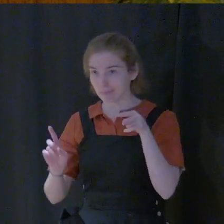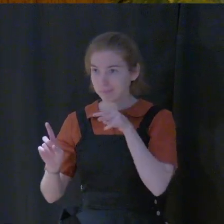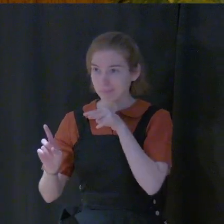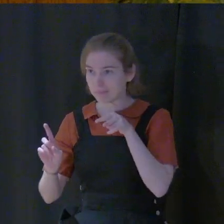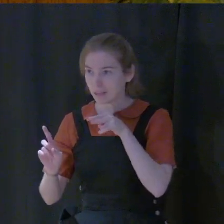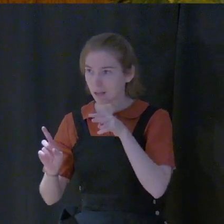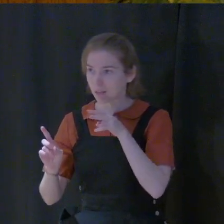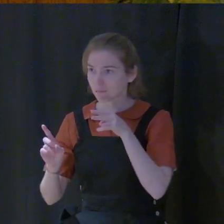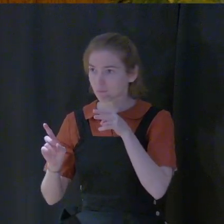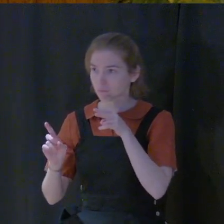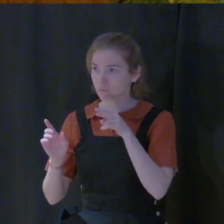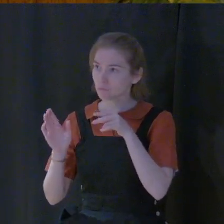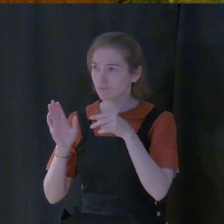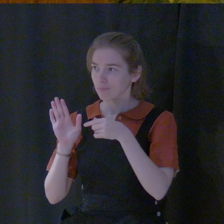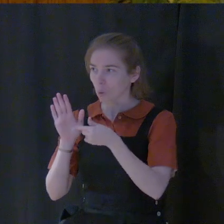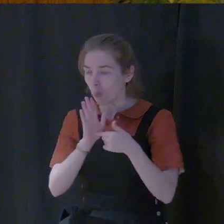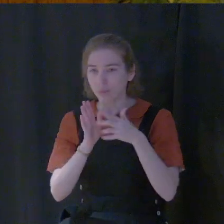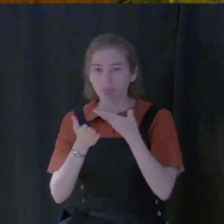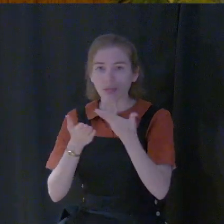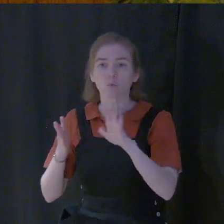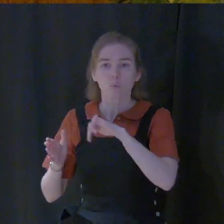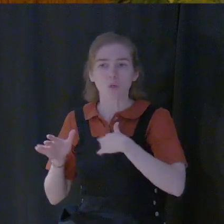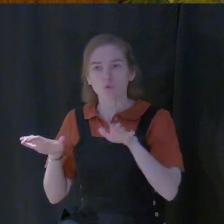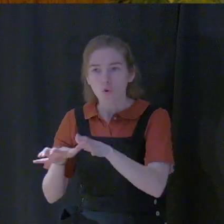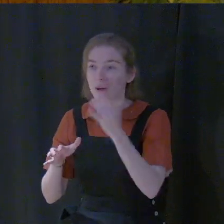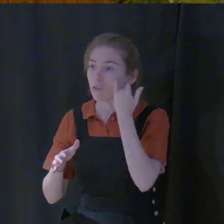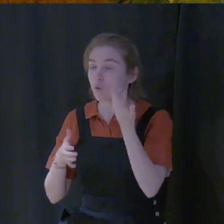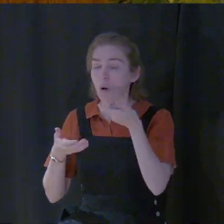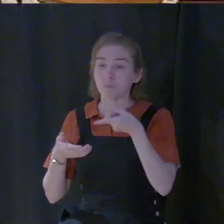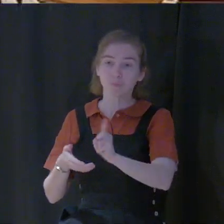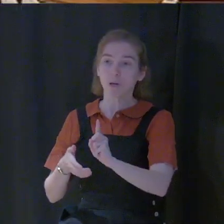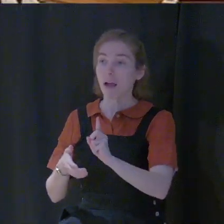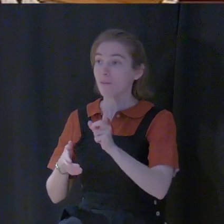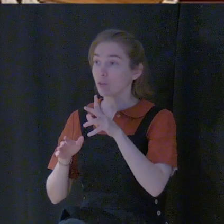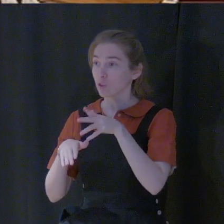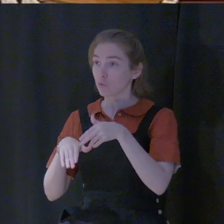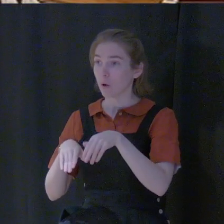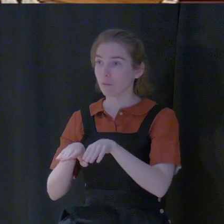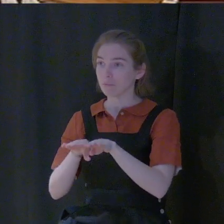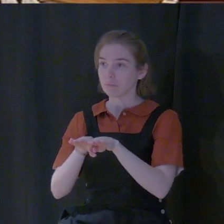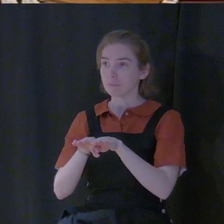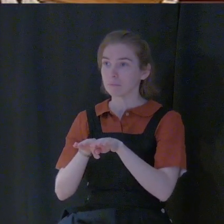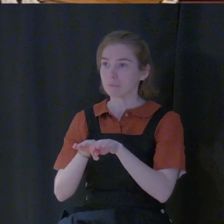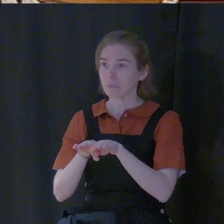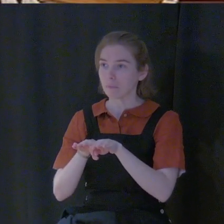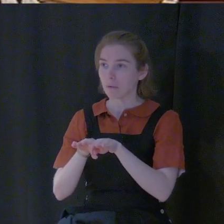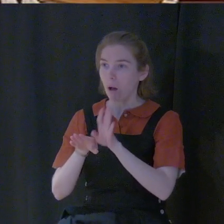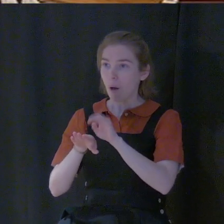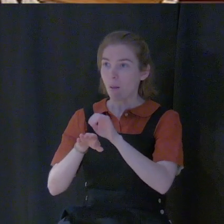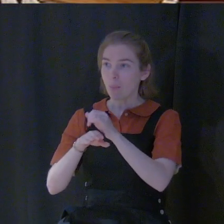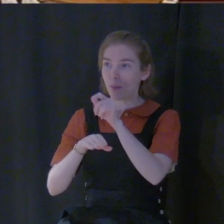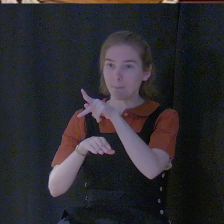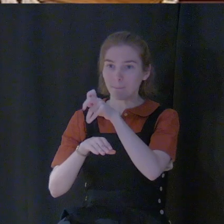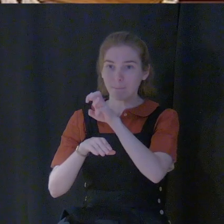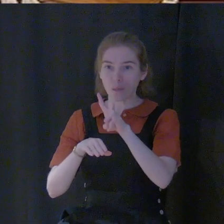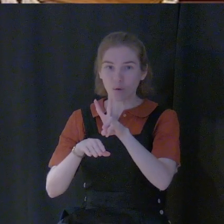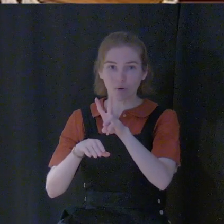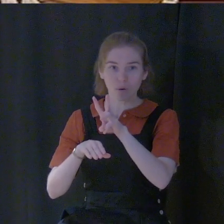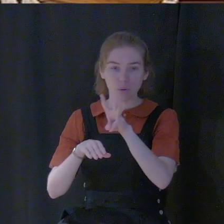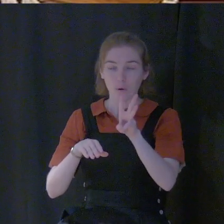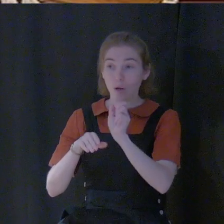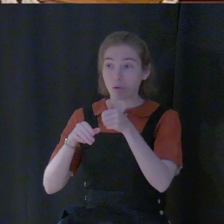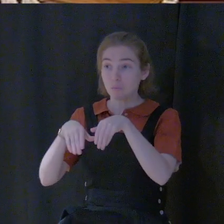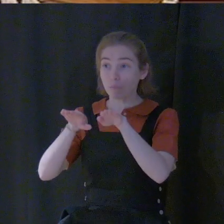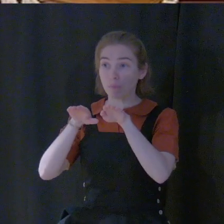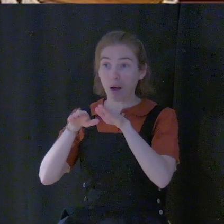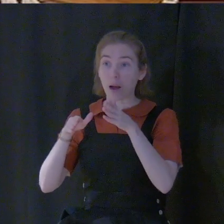that we do. So if you don't want your toes stepped on, I will understand. If you just want to put your feet up on the, you know, on the back of the pew in front of you, get them off the floor. I